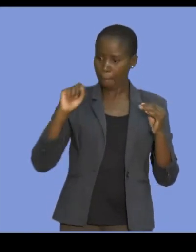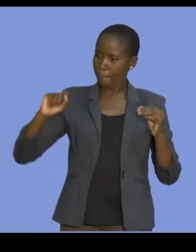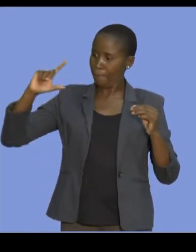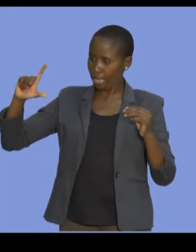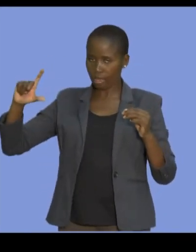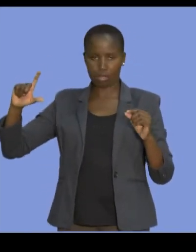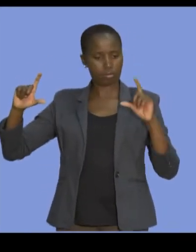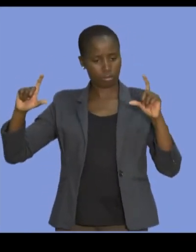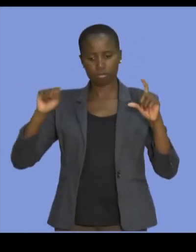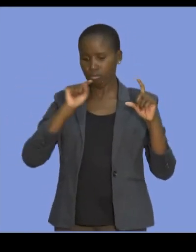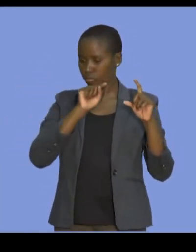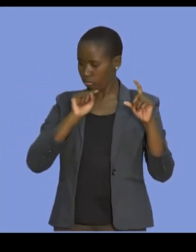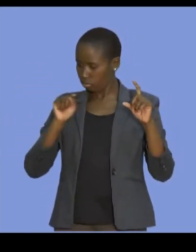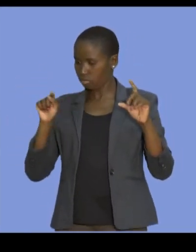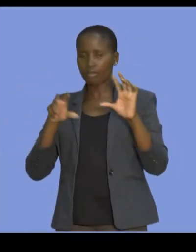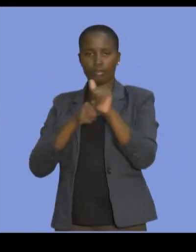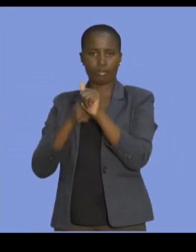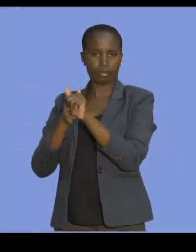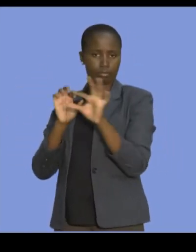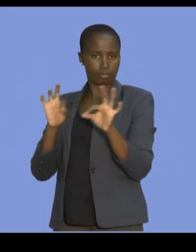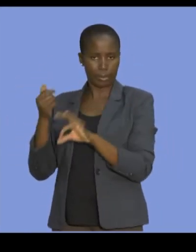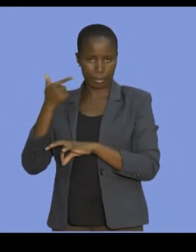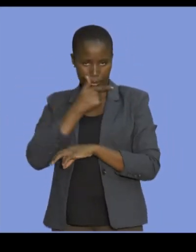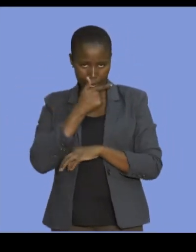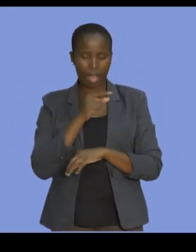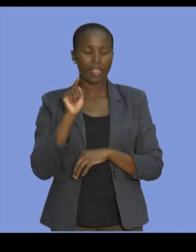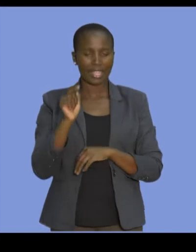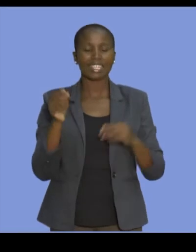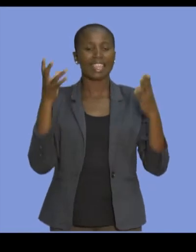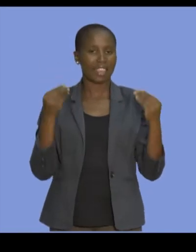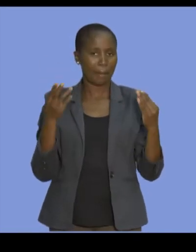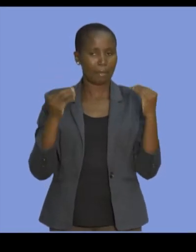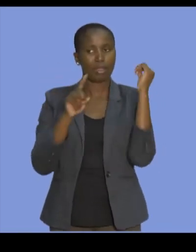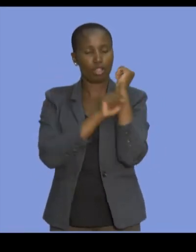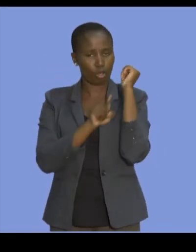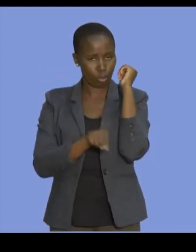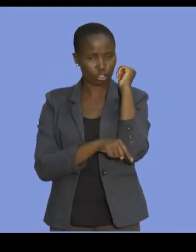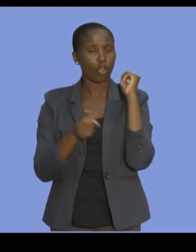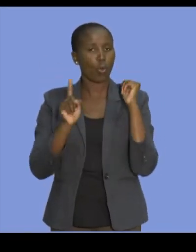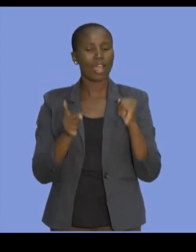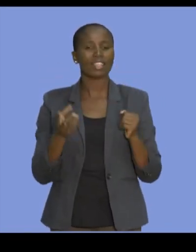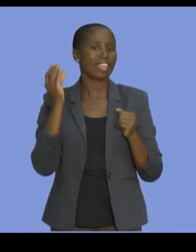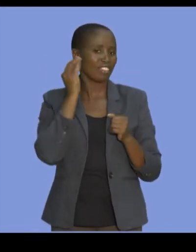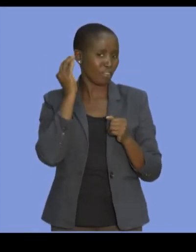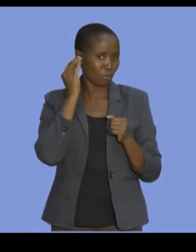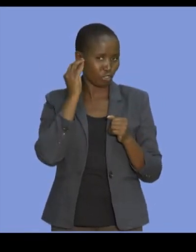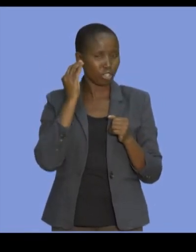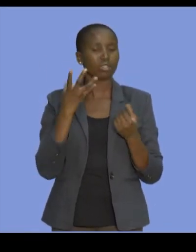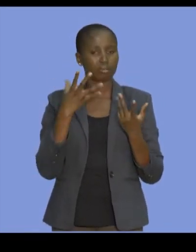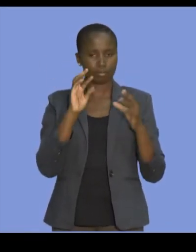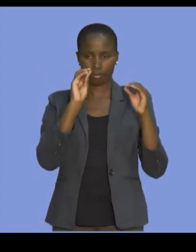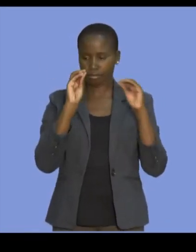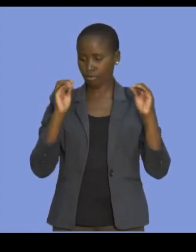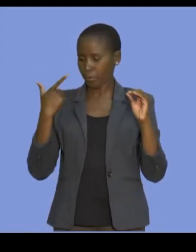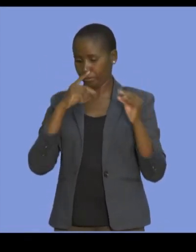And the maximum value, this is the last number also when the data has been written in order,